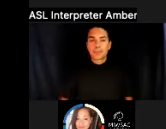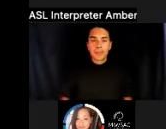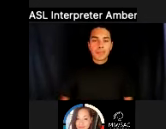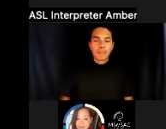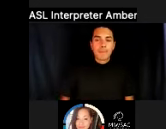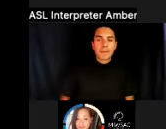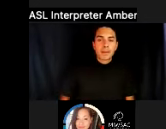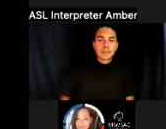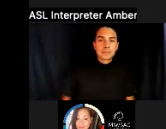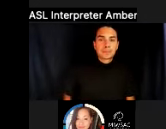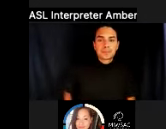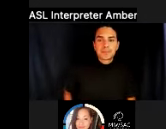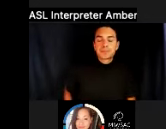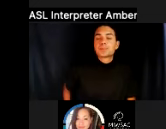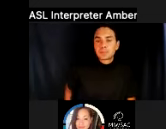Okay.